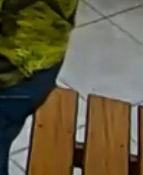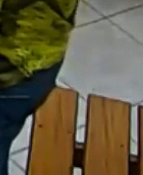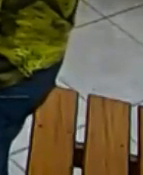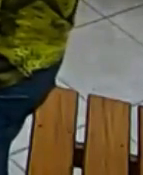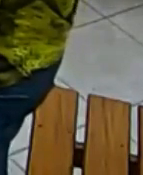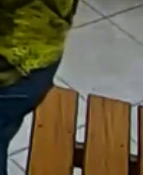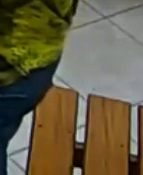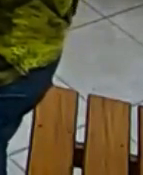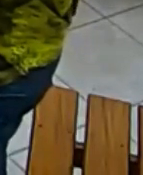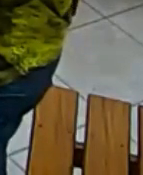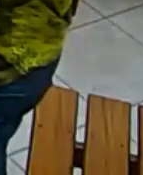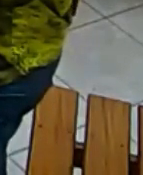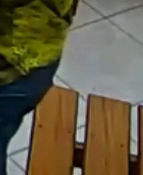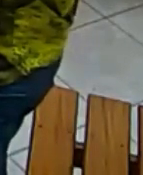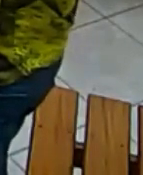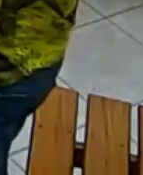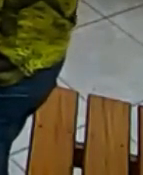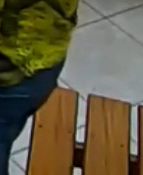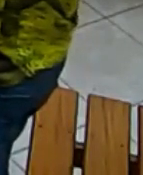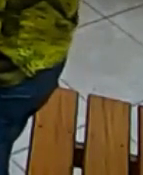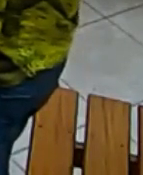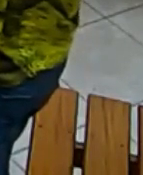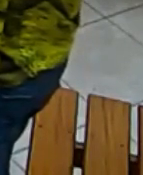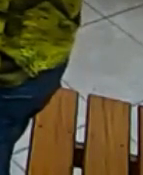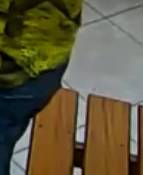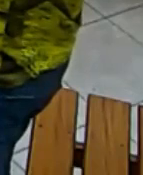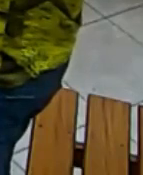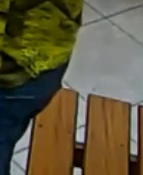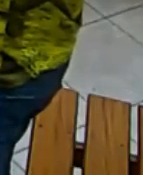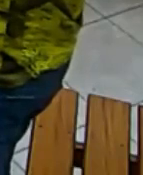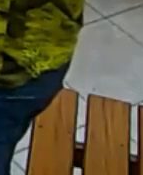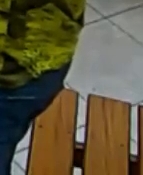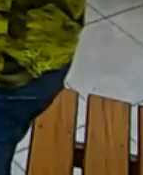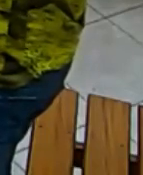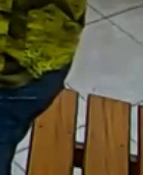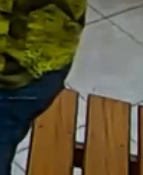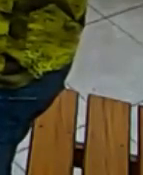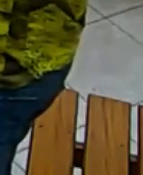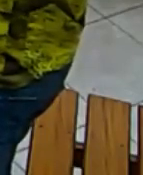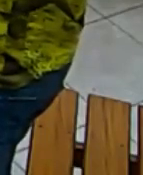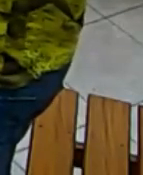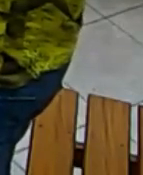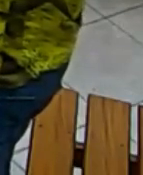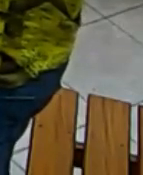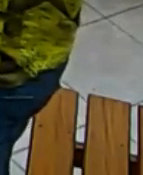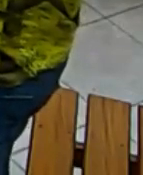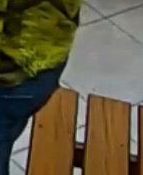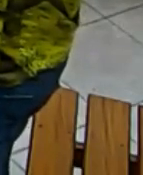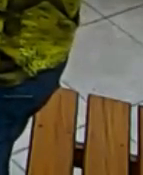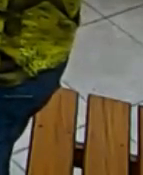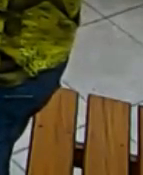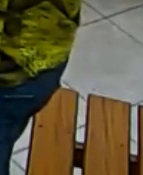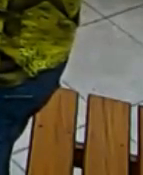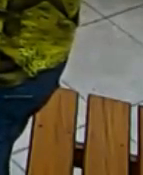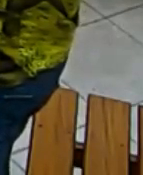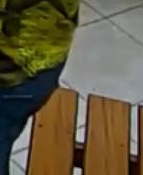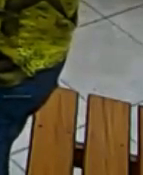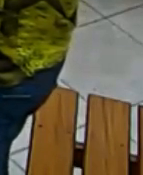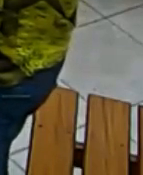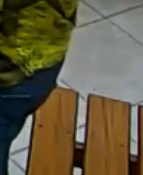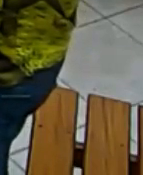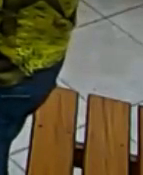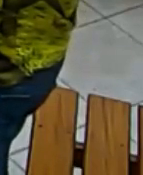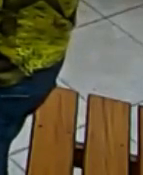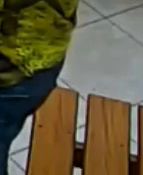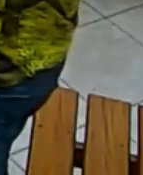diseases. We ask, Lord, that you always have angels surrounding them in their schools, in their houses, wherever they may